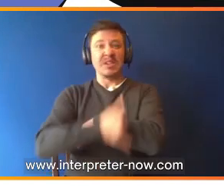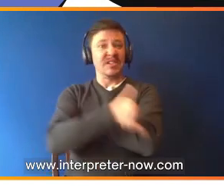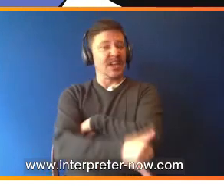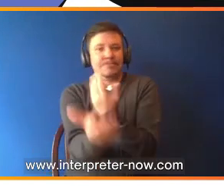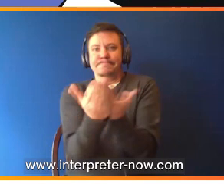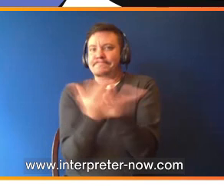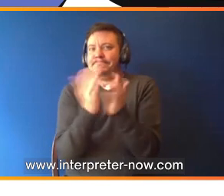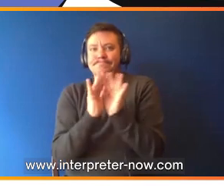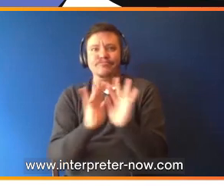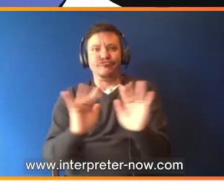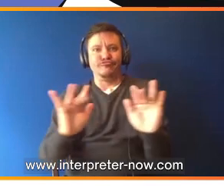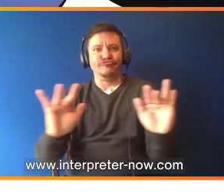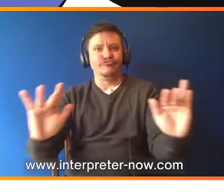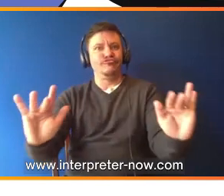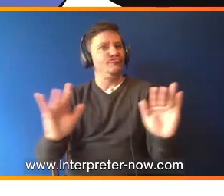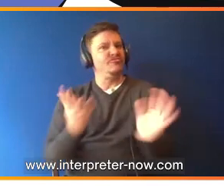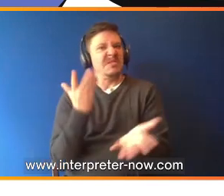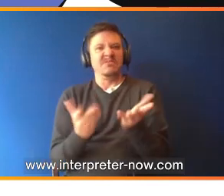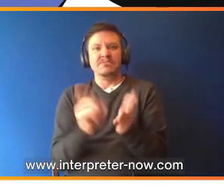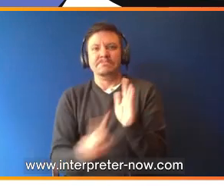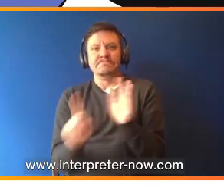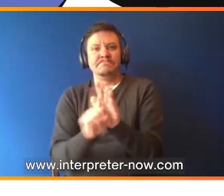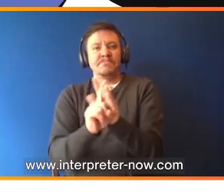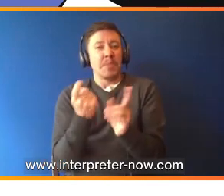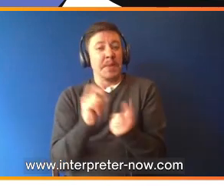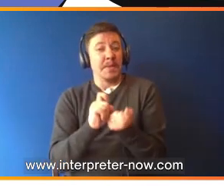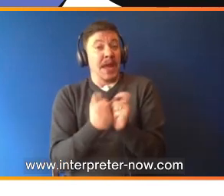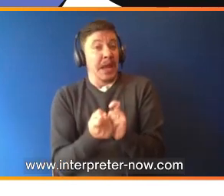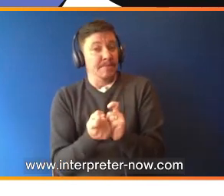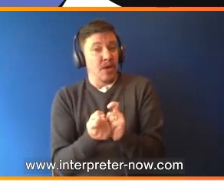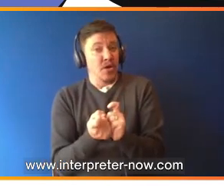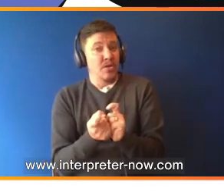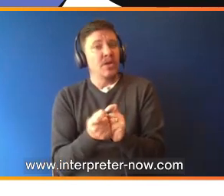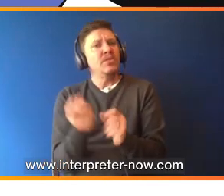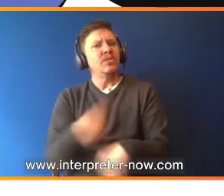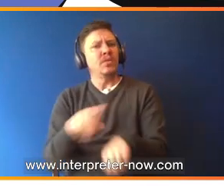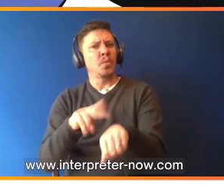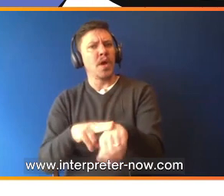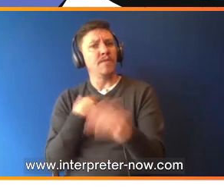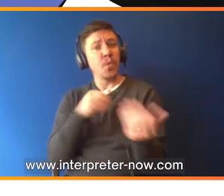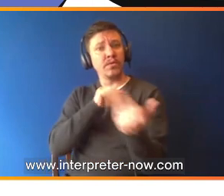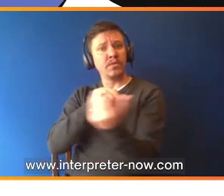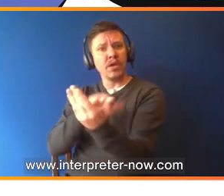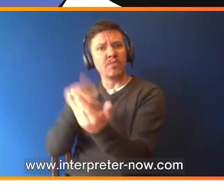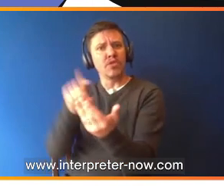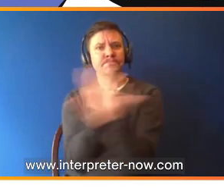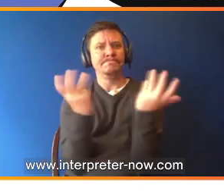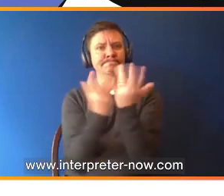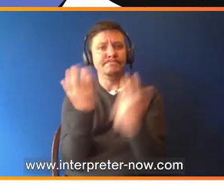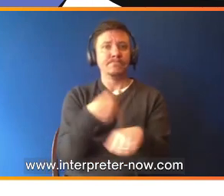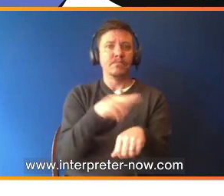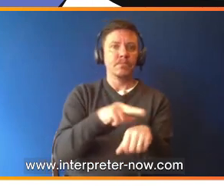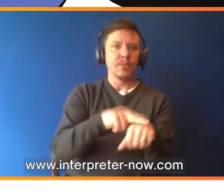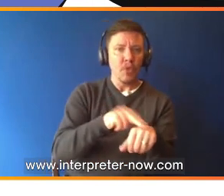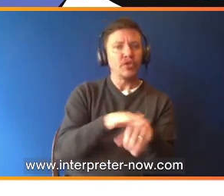But I personally am of the opinion that these larger systems cut across all countries, and they will just kind of manifest